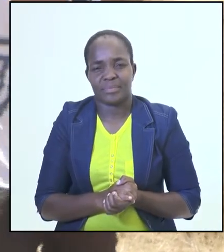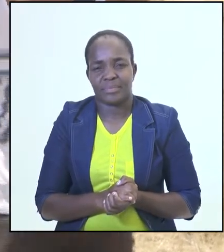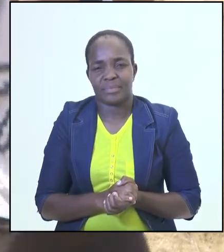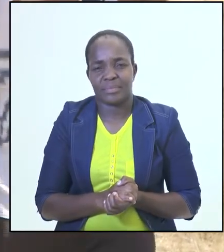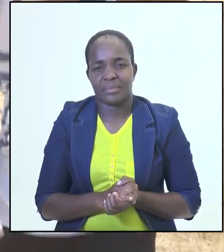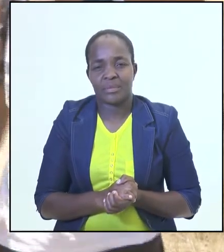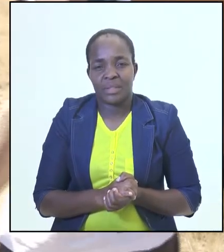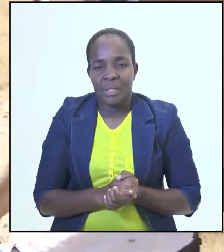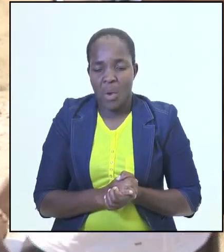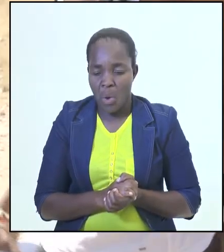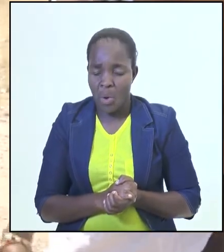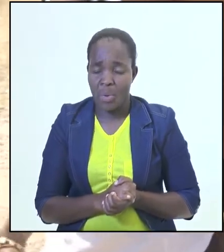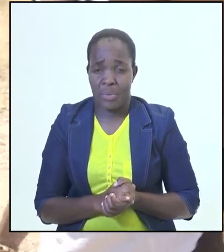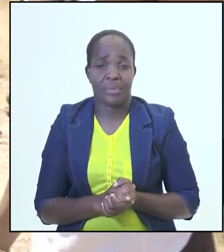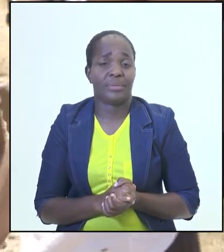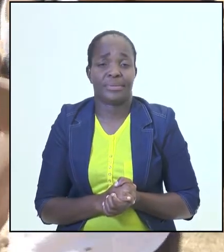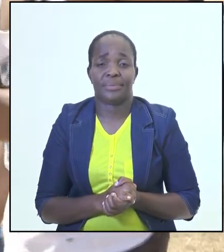Guys, this was fun.